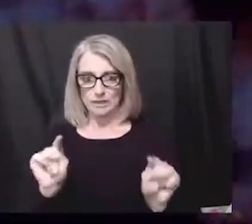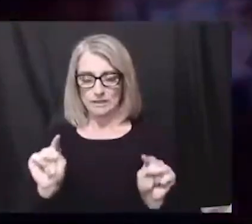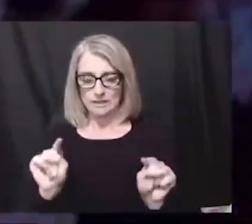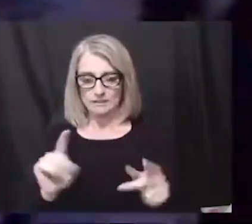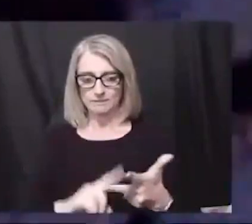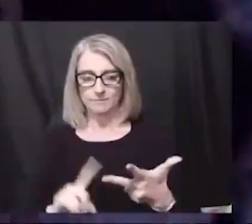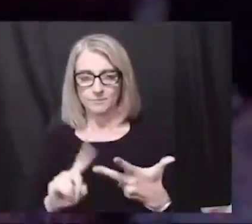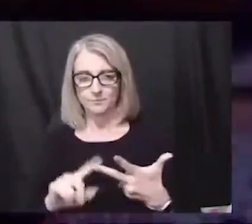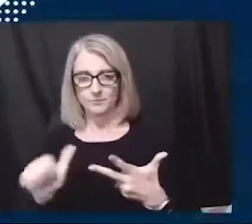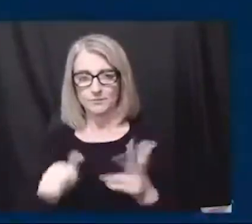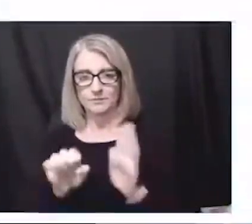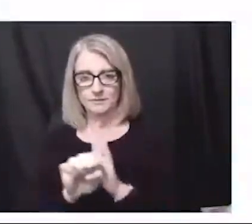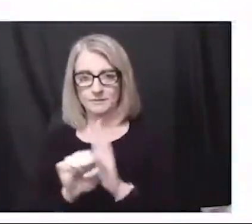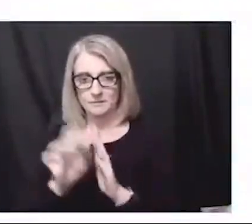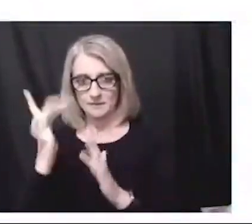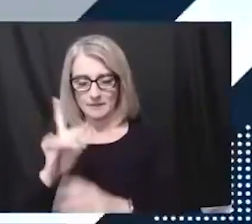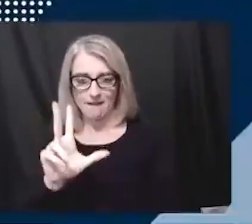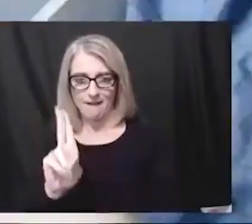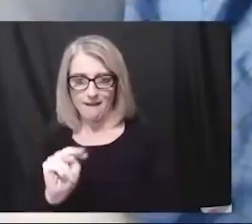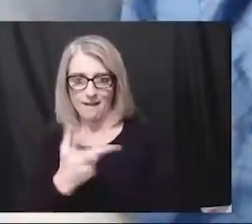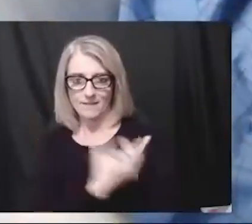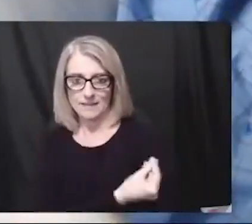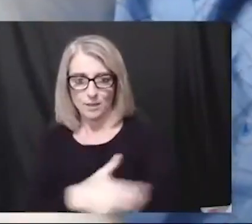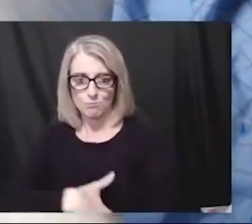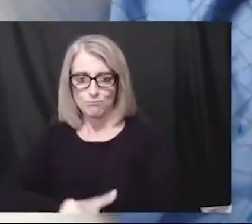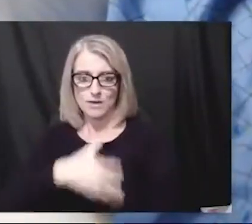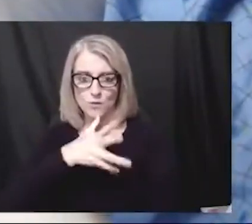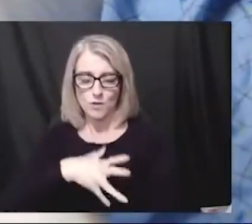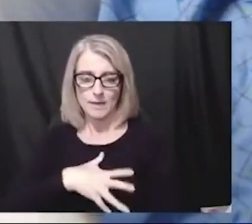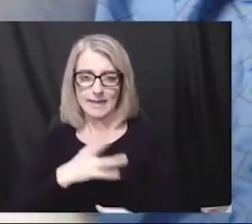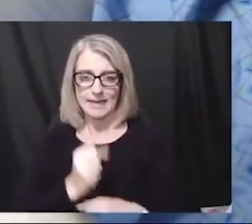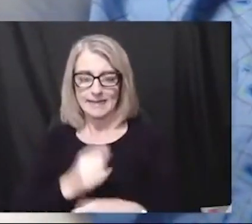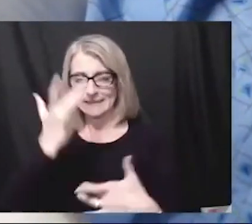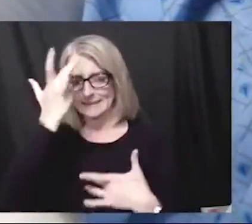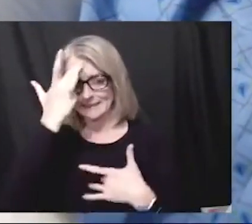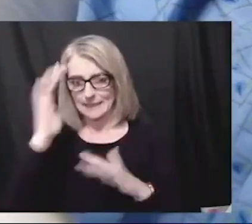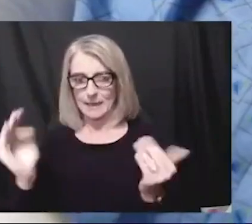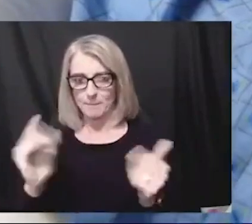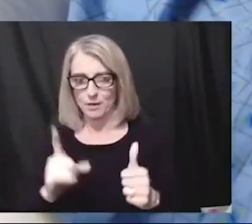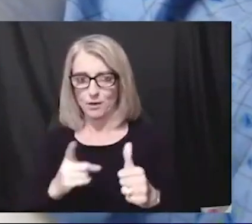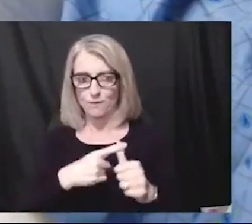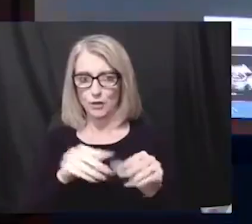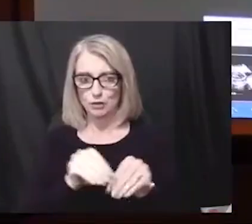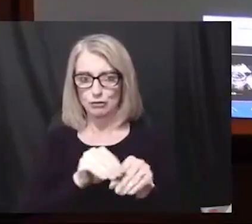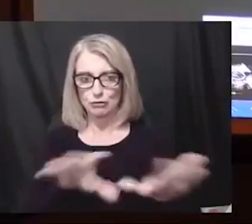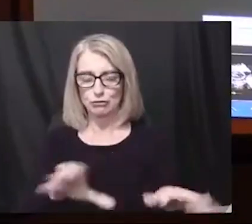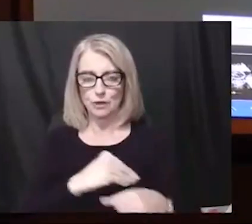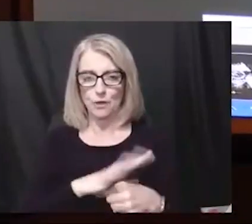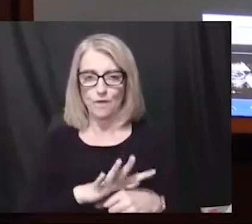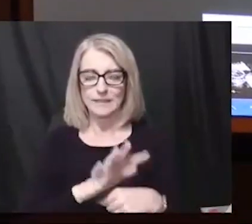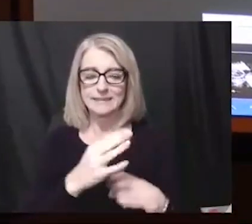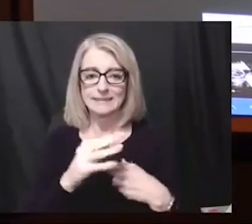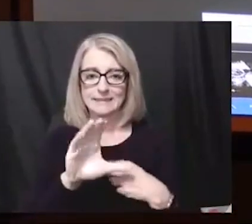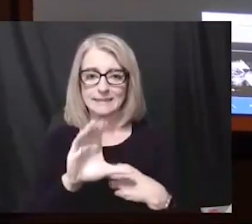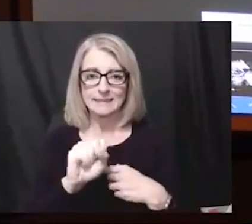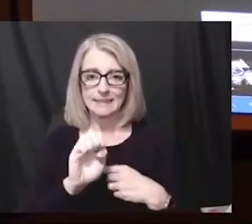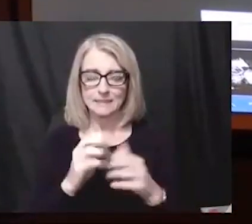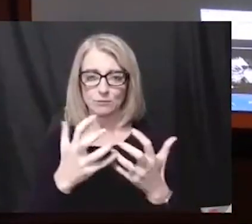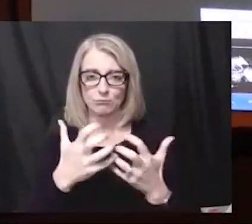all backgrounds, and it's accessible and free to everyone. And there are consequences to our